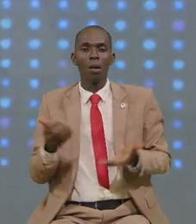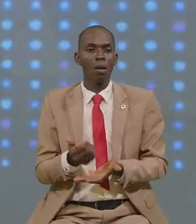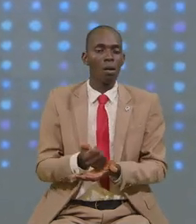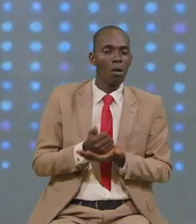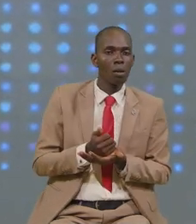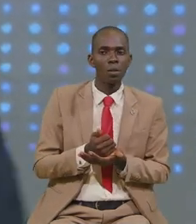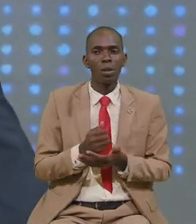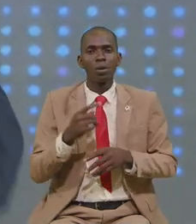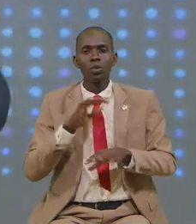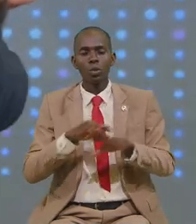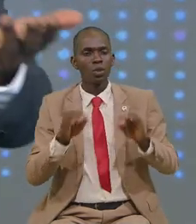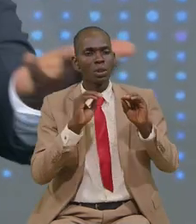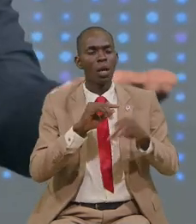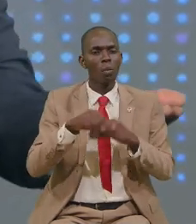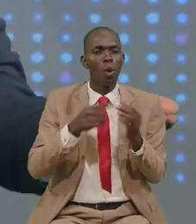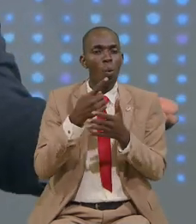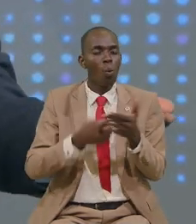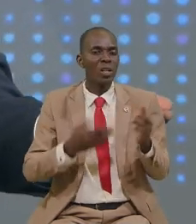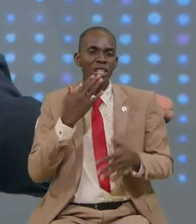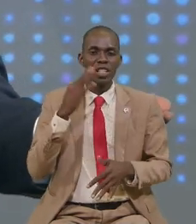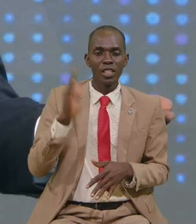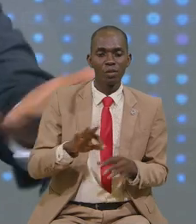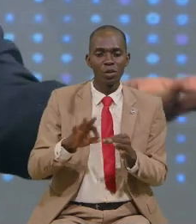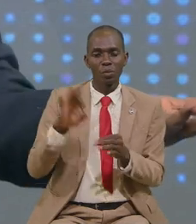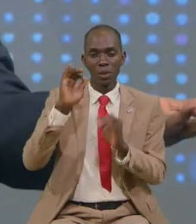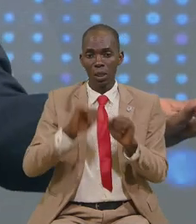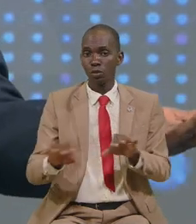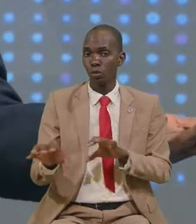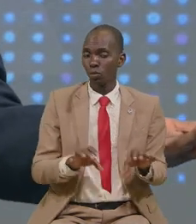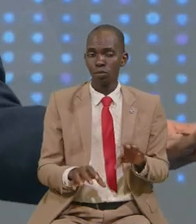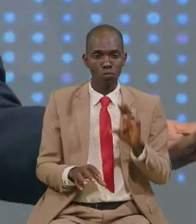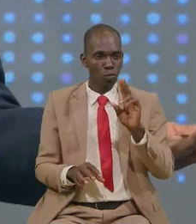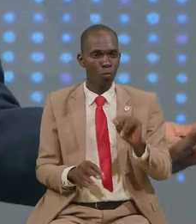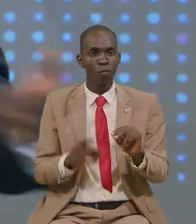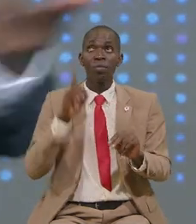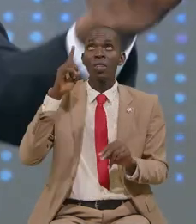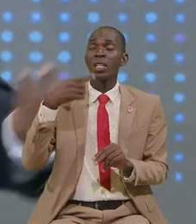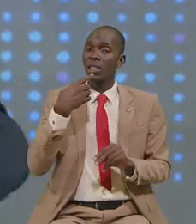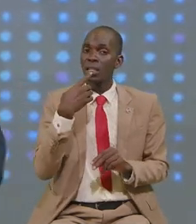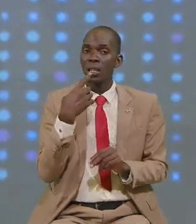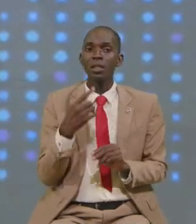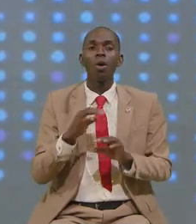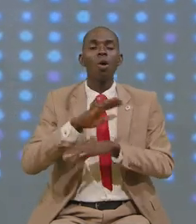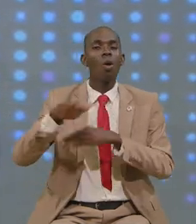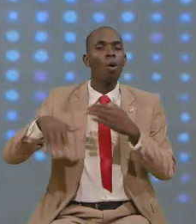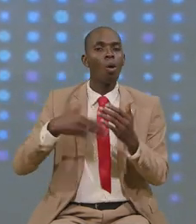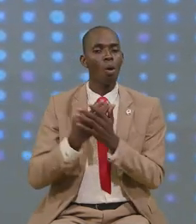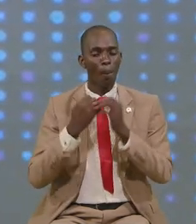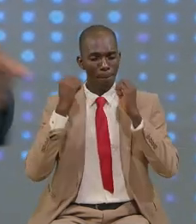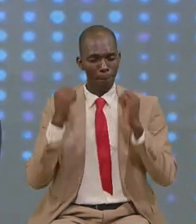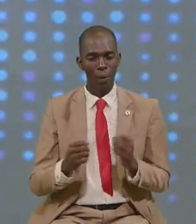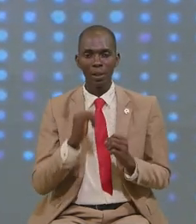evil spirits can do. He just said, "All power is given unto him